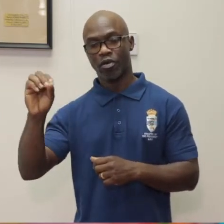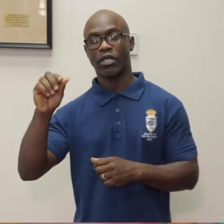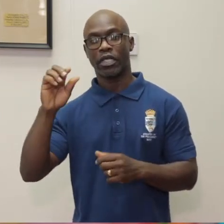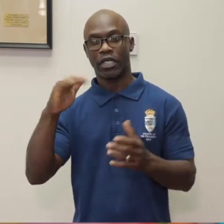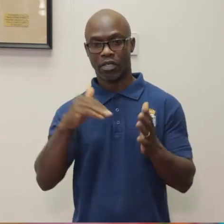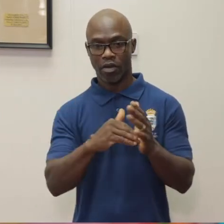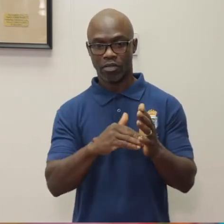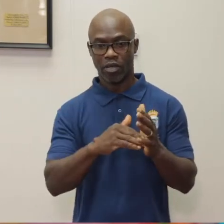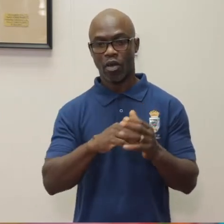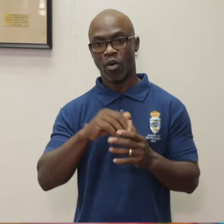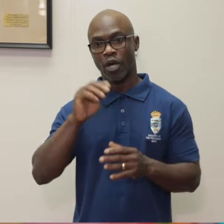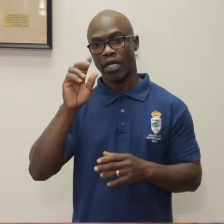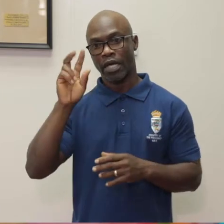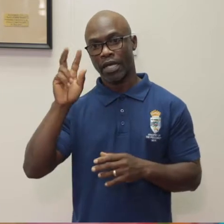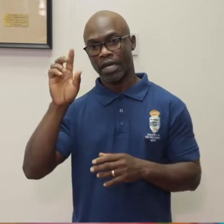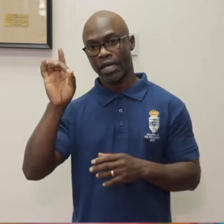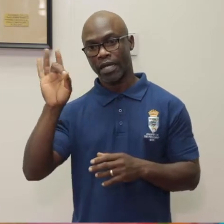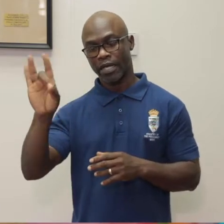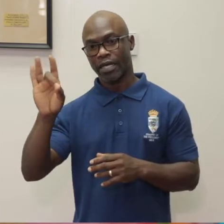130,885 deaths.